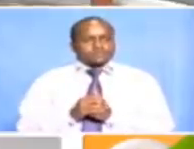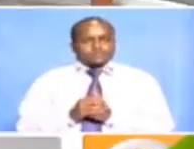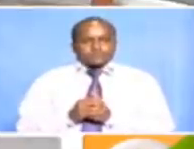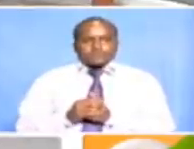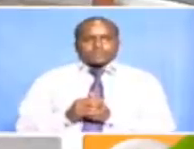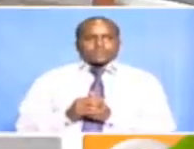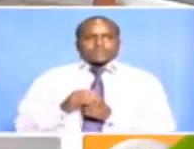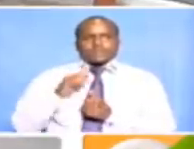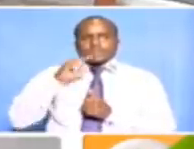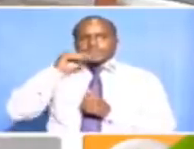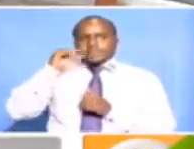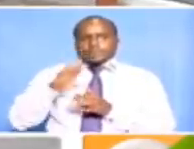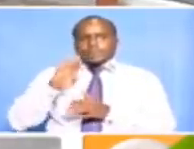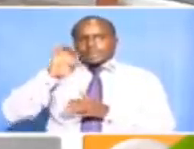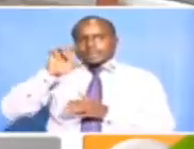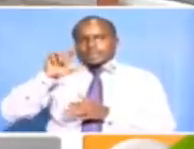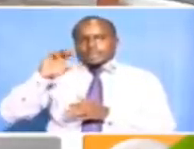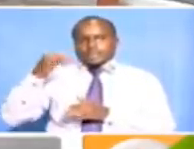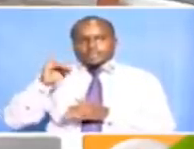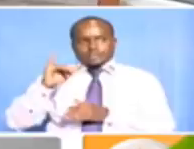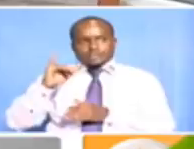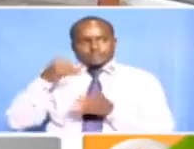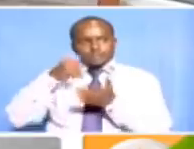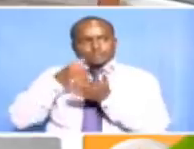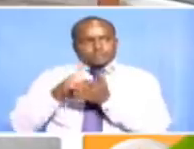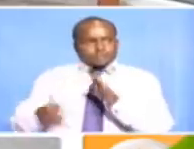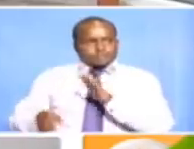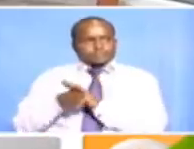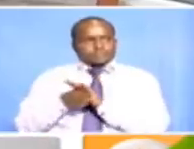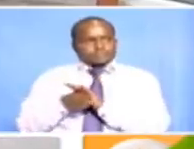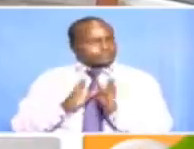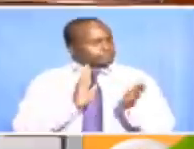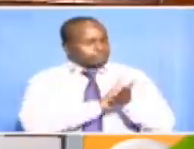Elachi, let's talk about that. Did you have anything to do with the impeachment? Nothing.